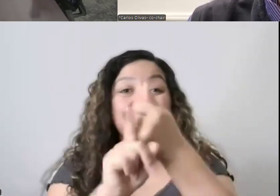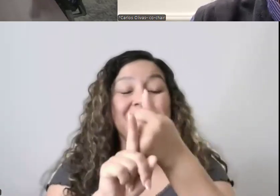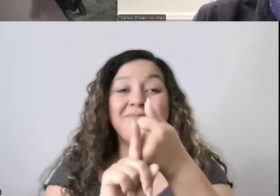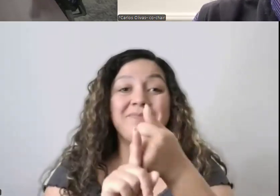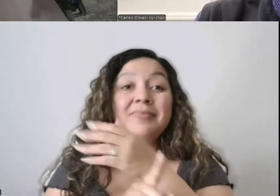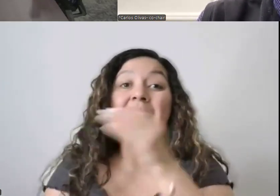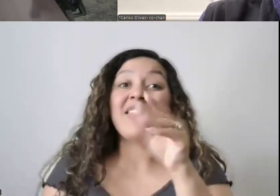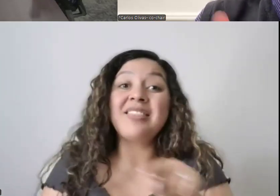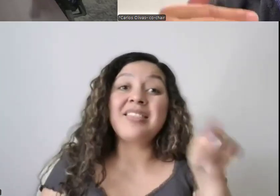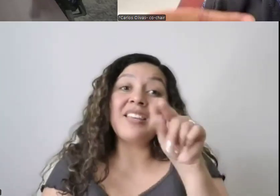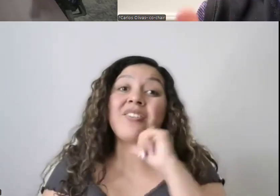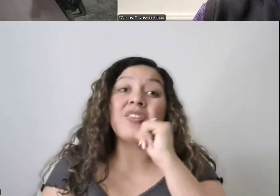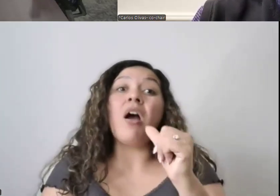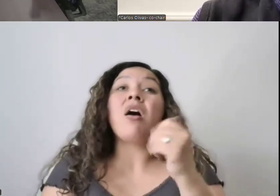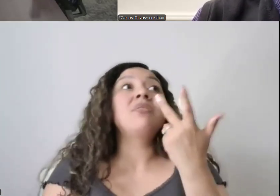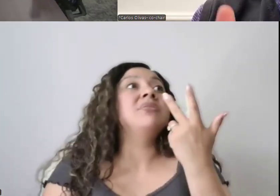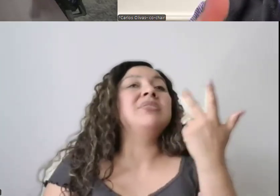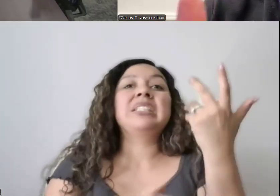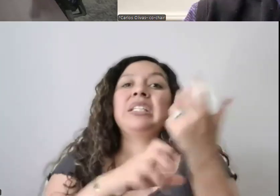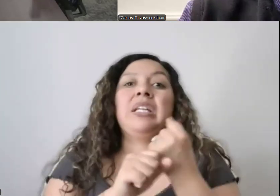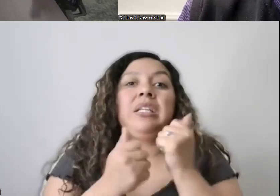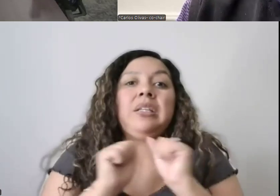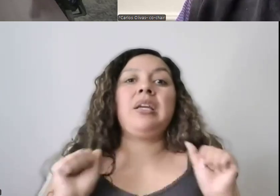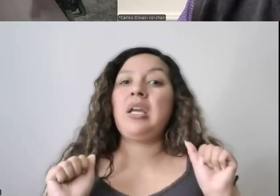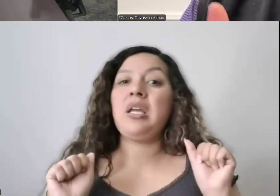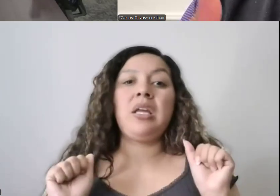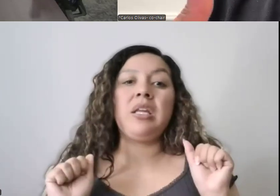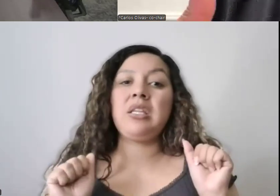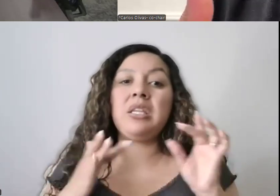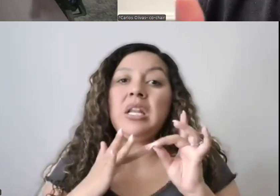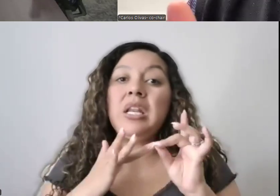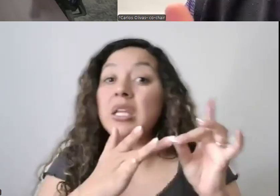And they're not getting any lead